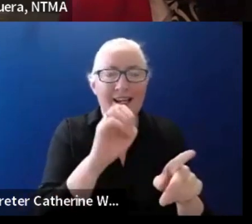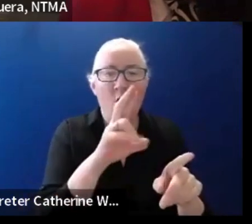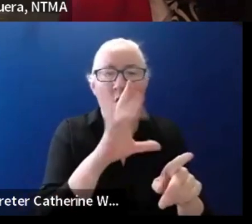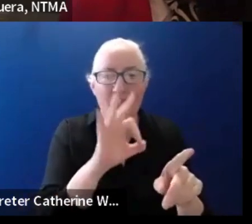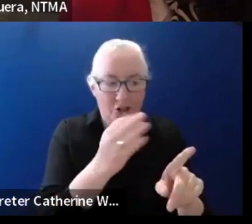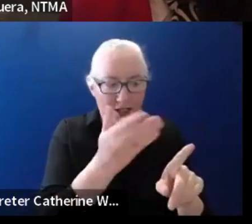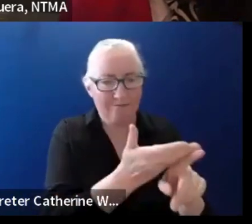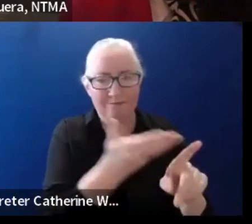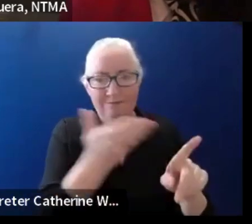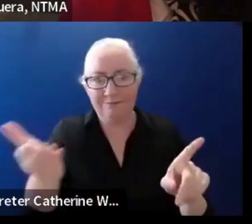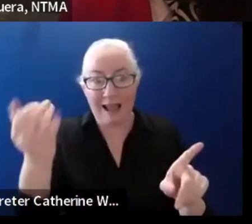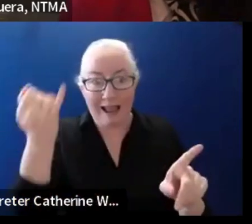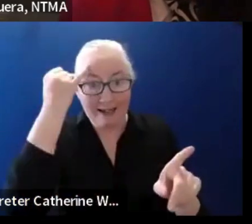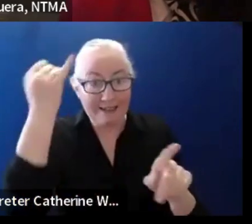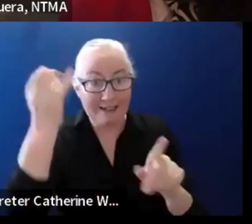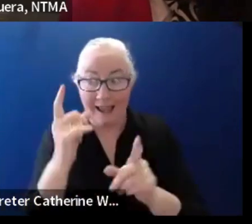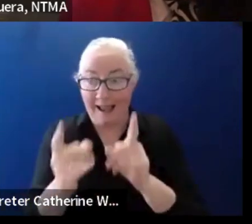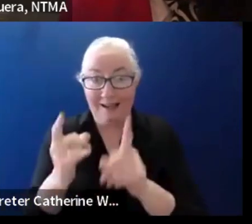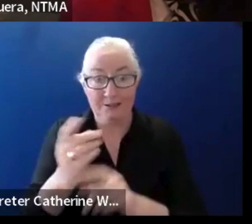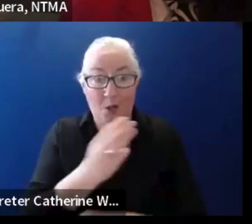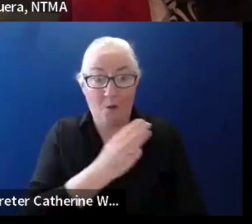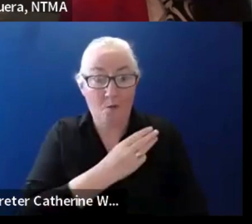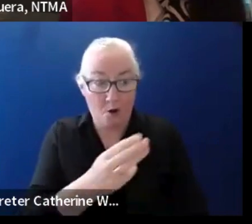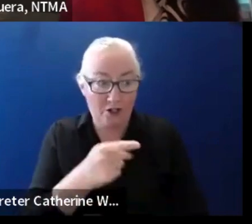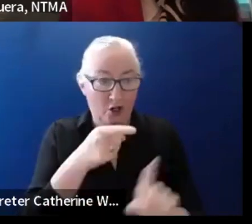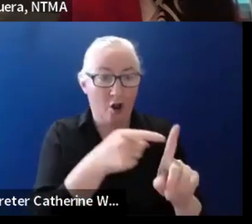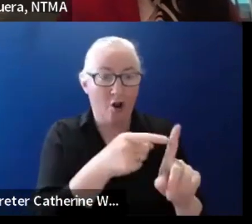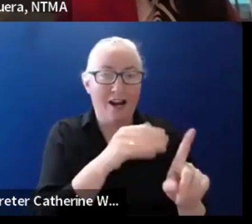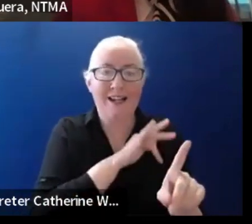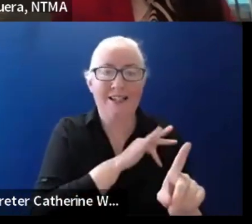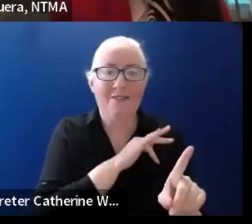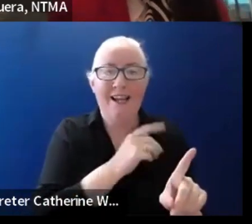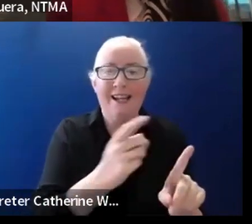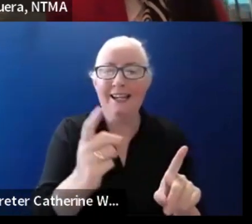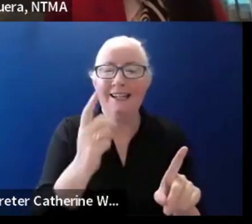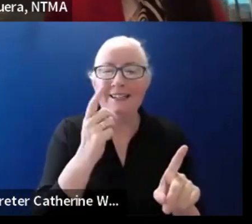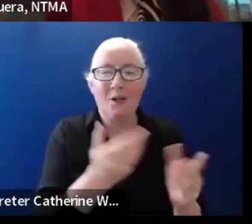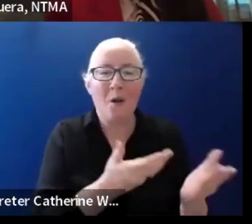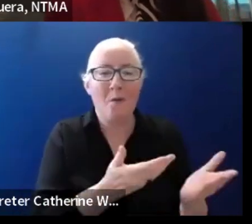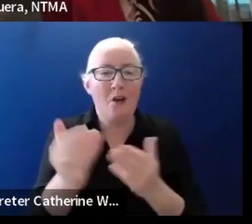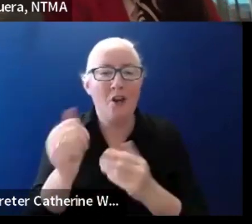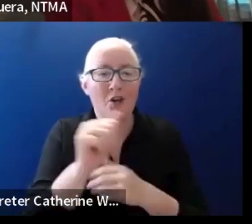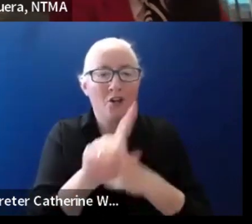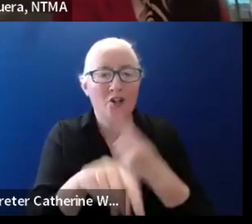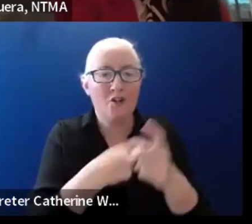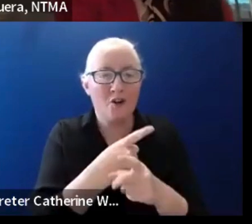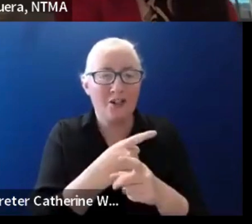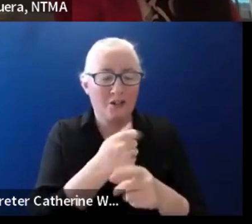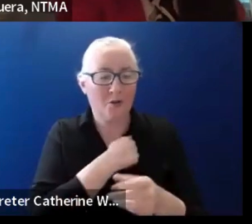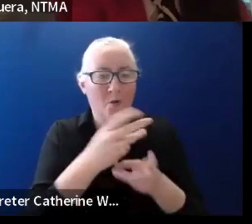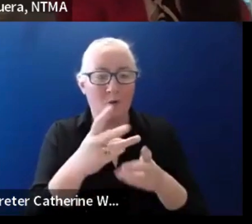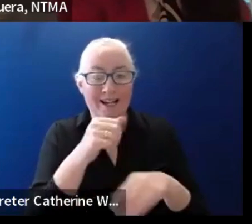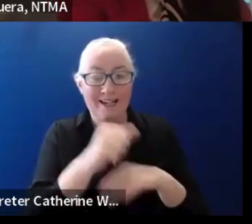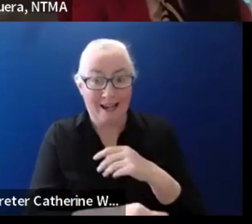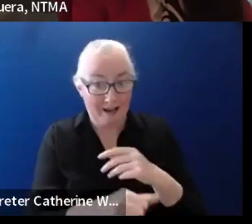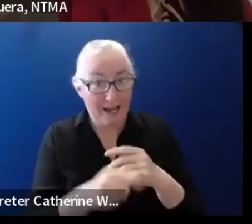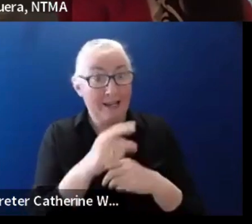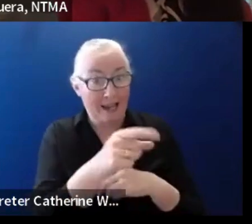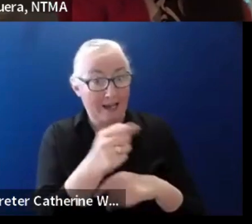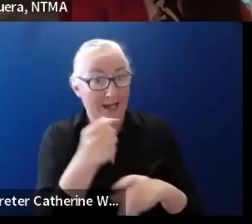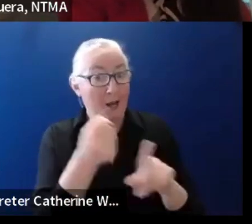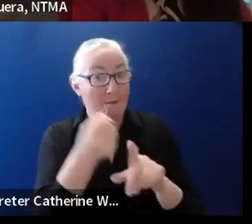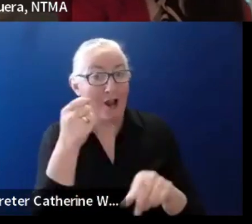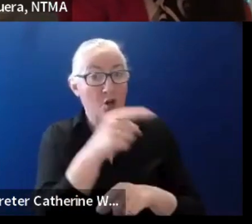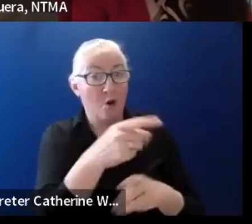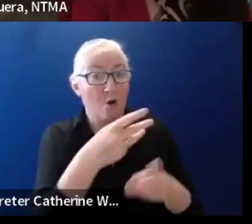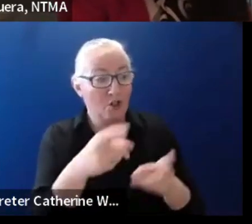idea forward as a proposal. She herself had actually been at a Bring Your Daughter to Work Day when she was a teenager, and it had a really lasting impact